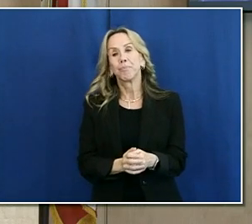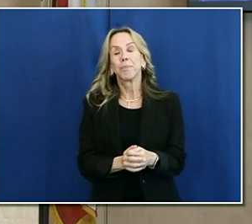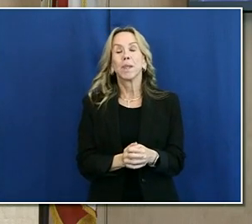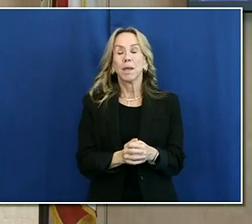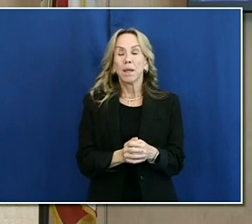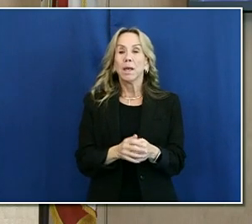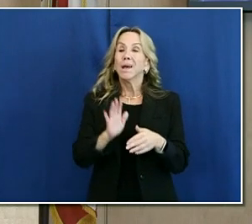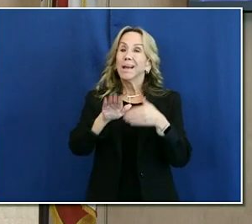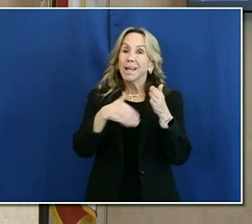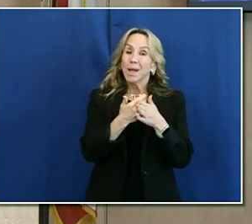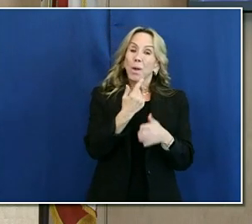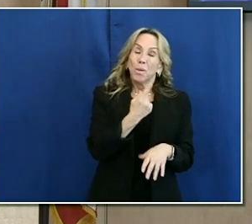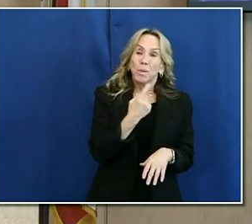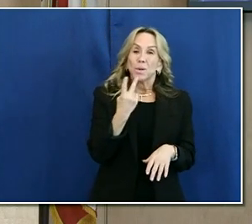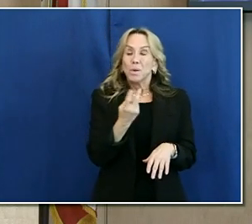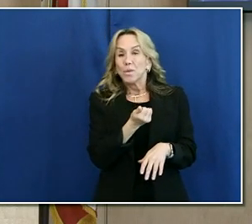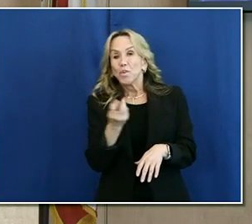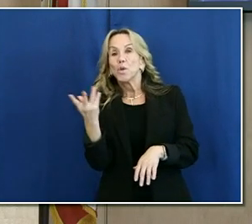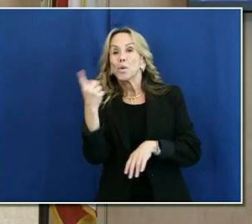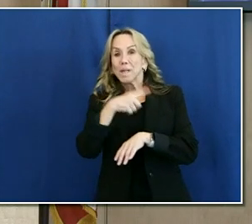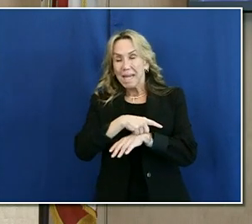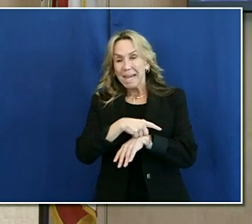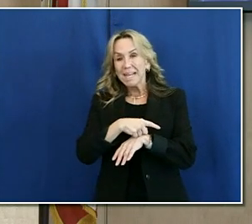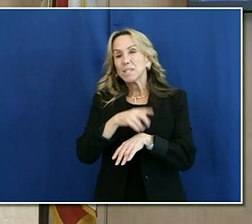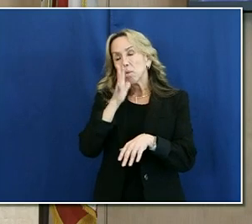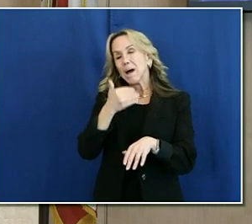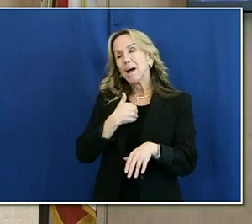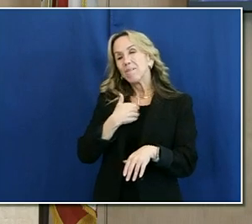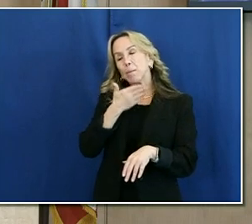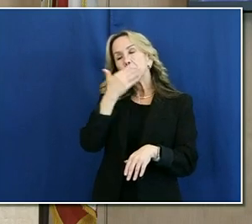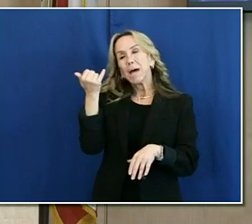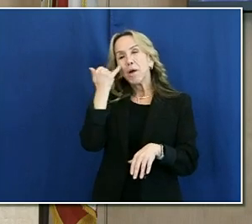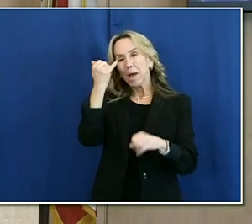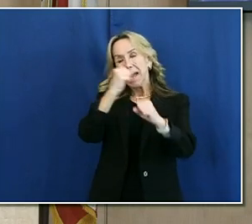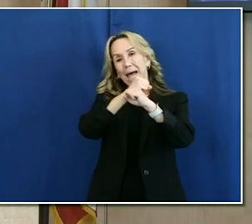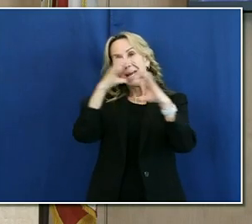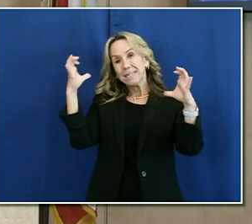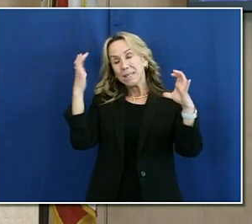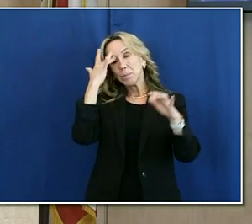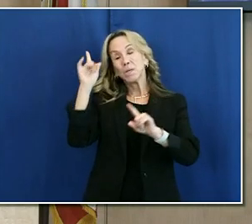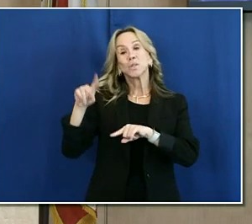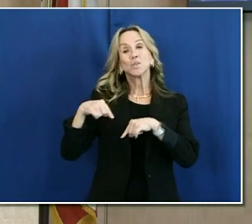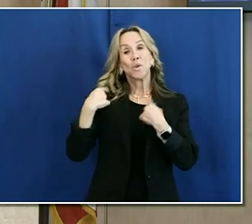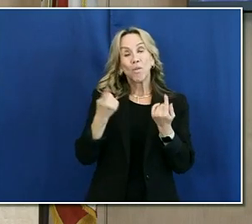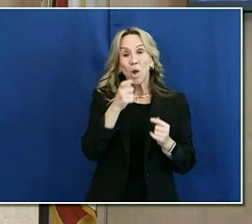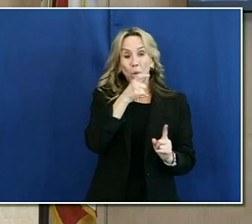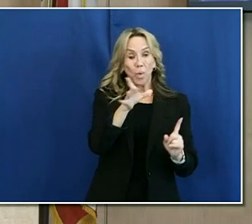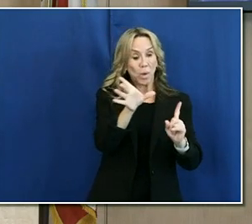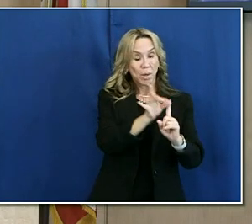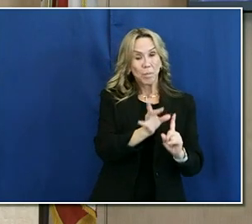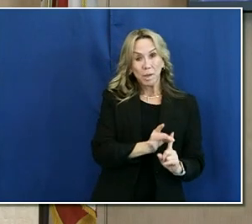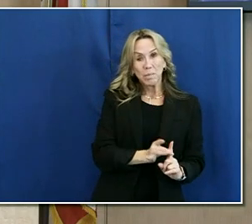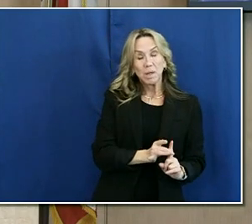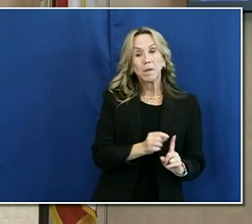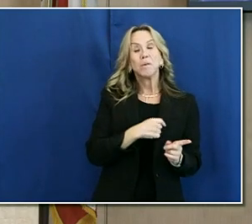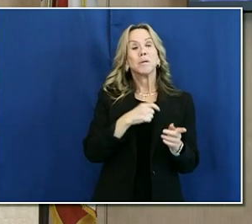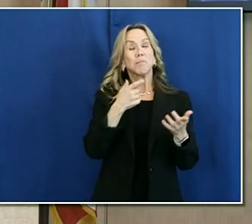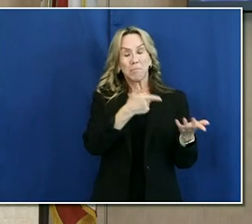again, the number of cases we've identified so far are people who presented with symptoms, and we are